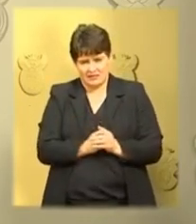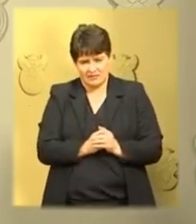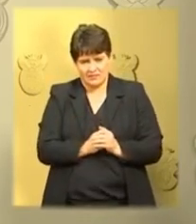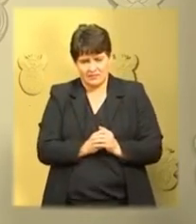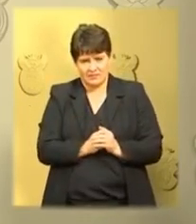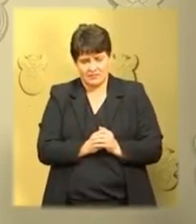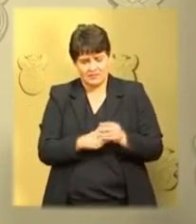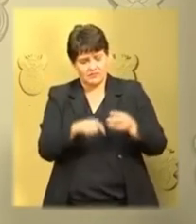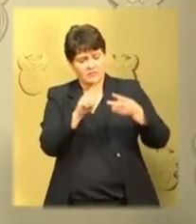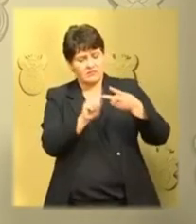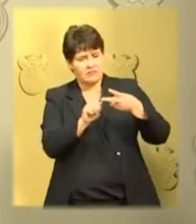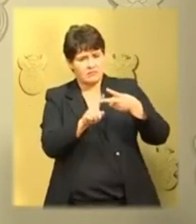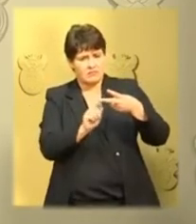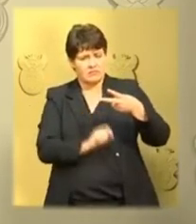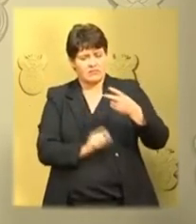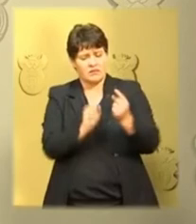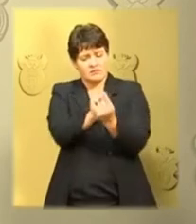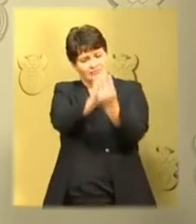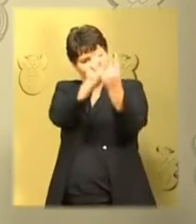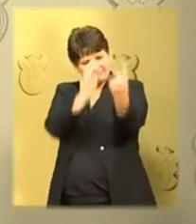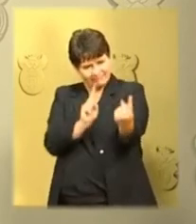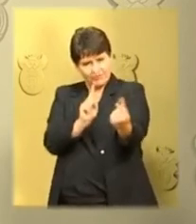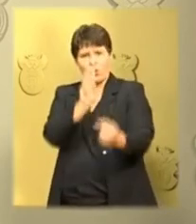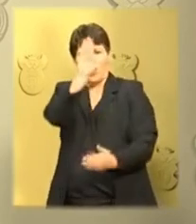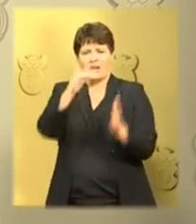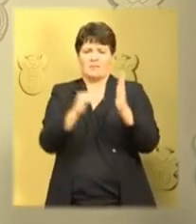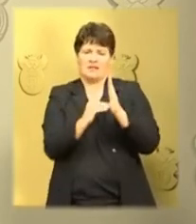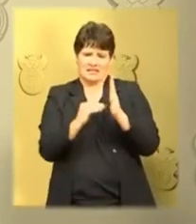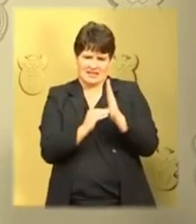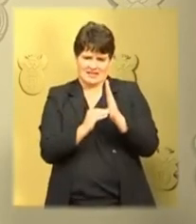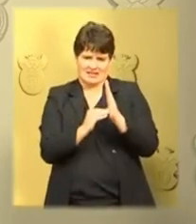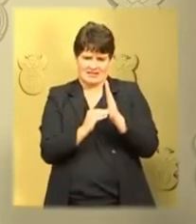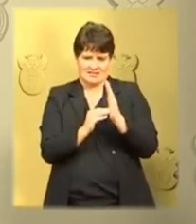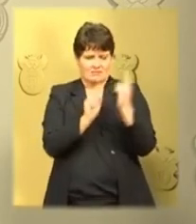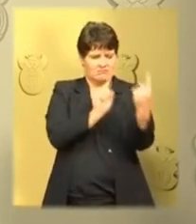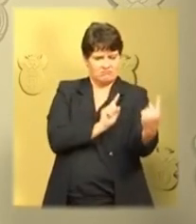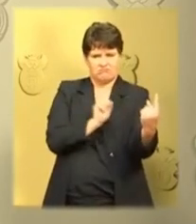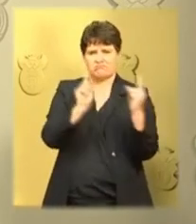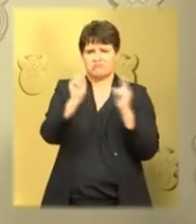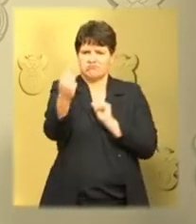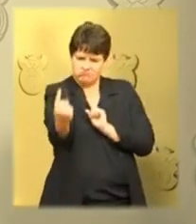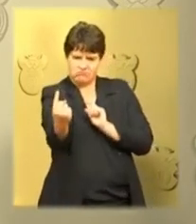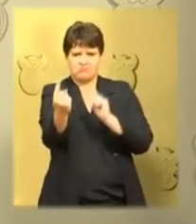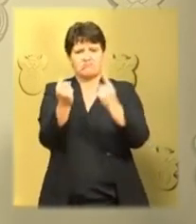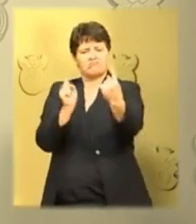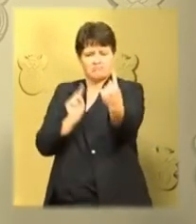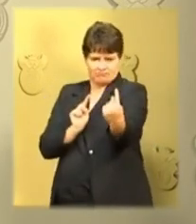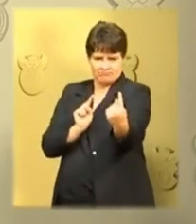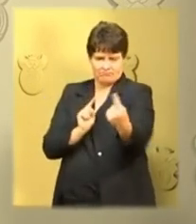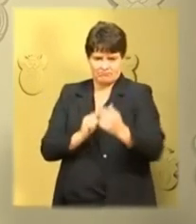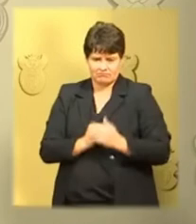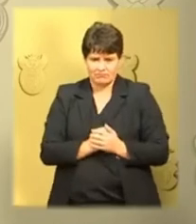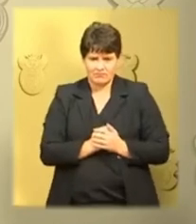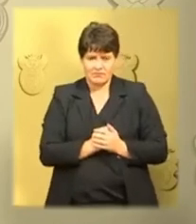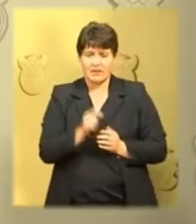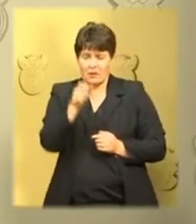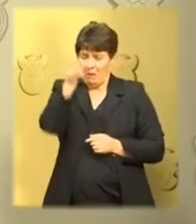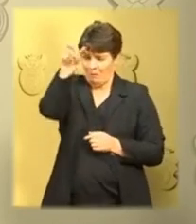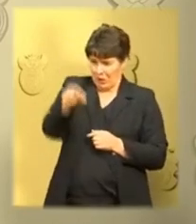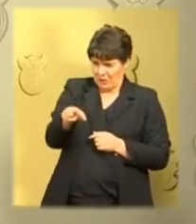distance of more than 1 meter between yourself and the next person, especially those who are coughing